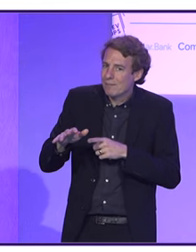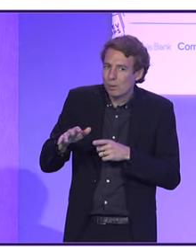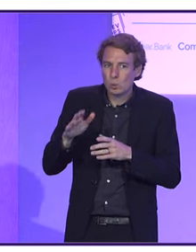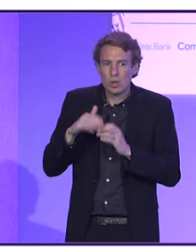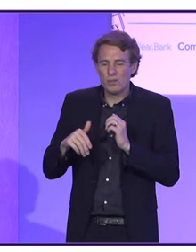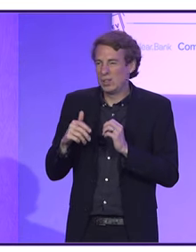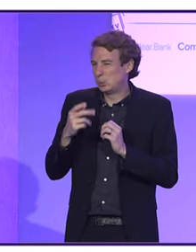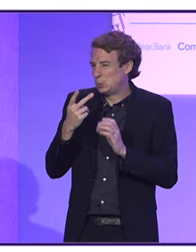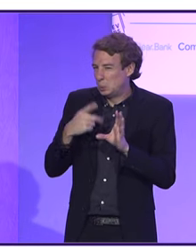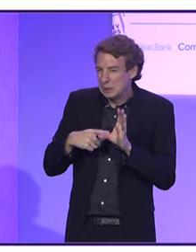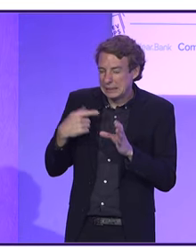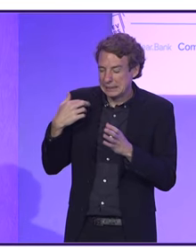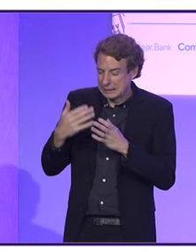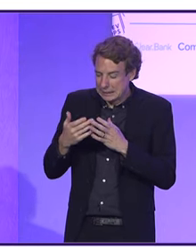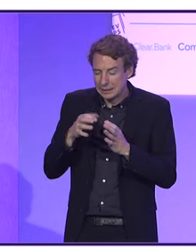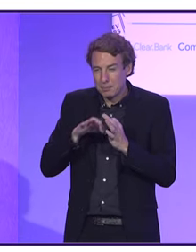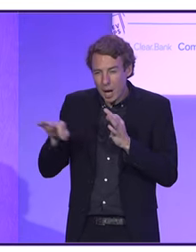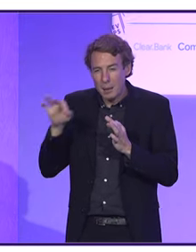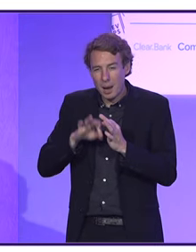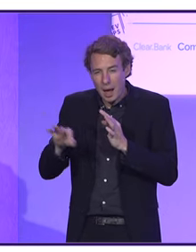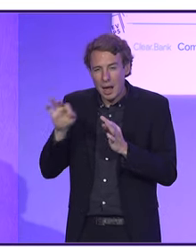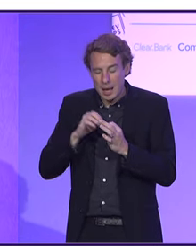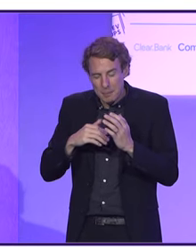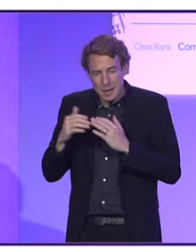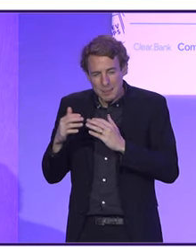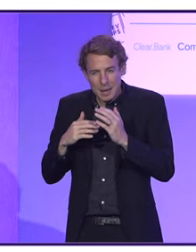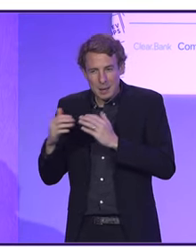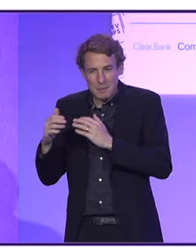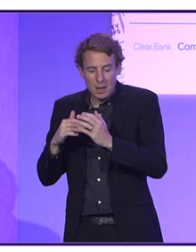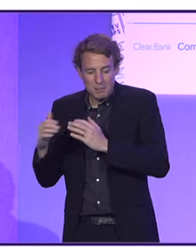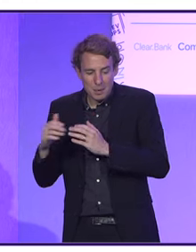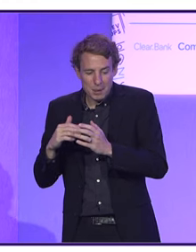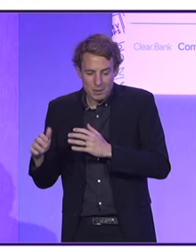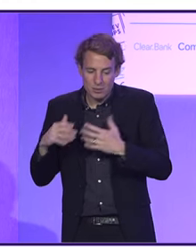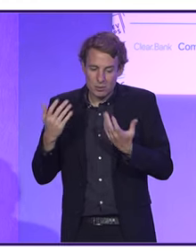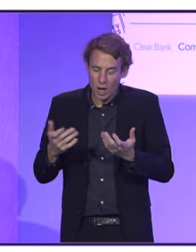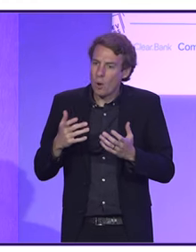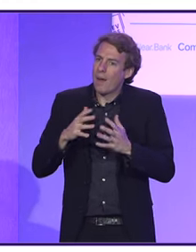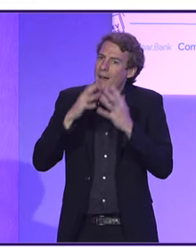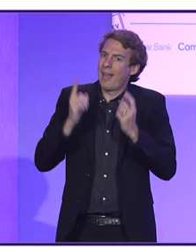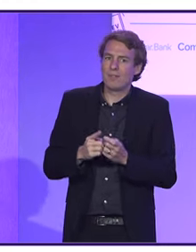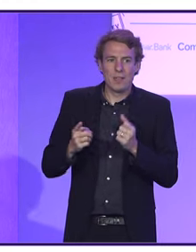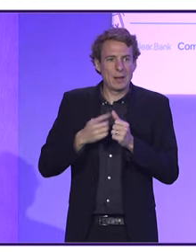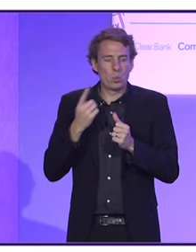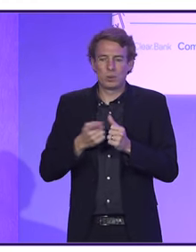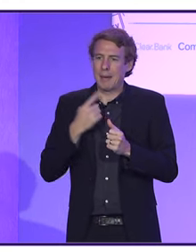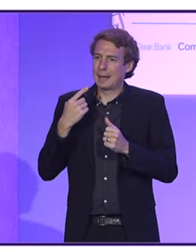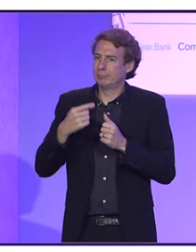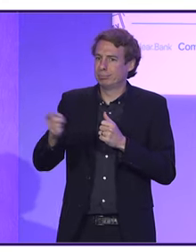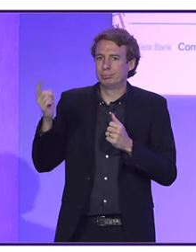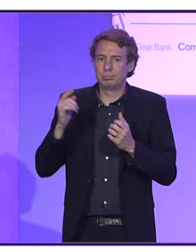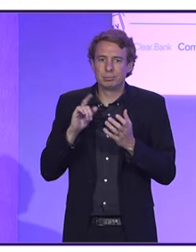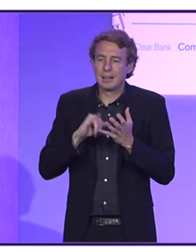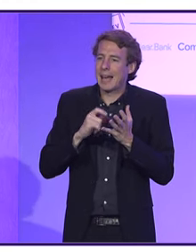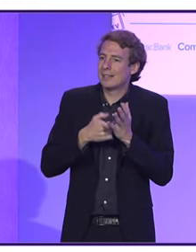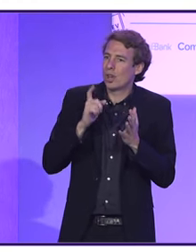of me constantly building those pipelines. And so we moved into a point where we were automating all the things. We've got SRE comes